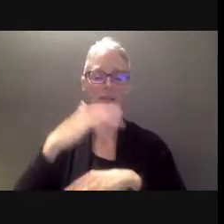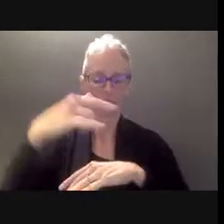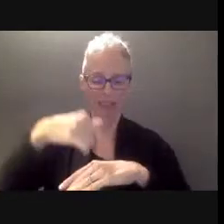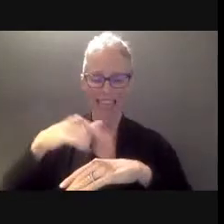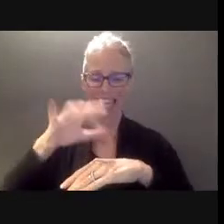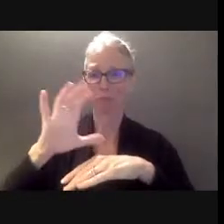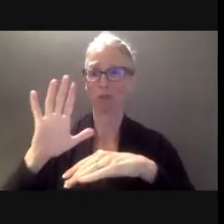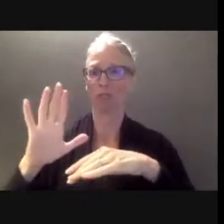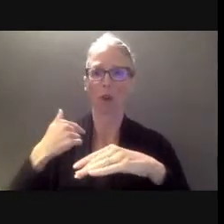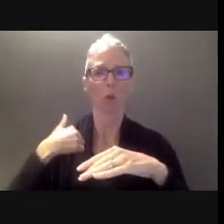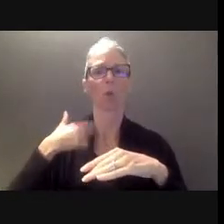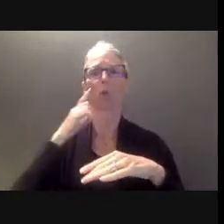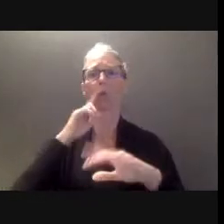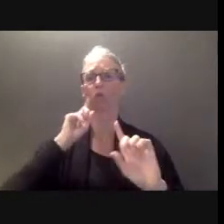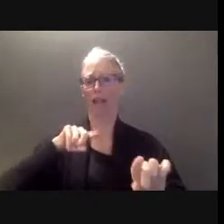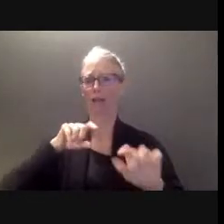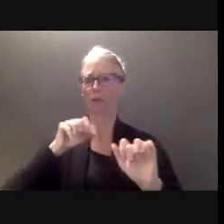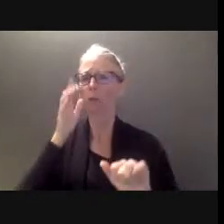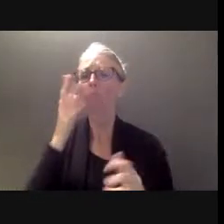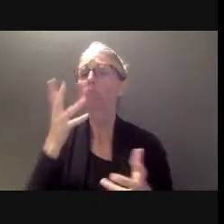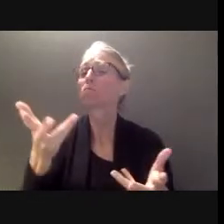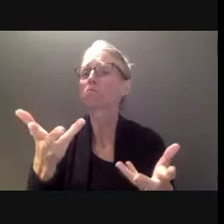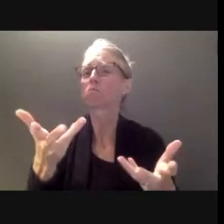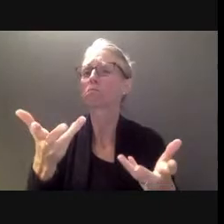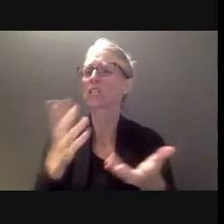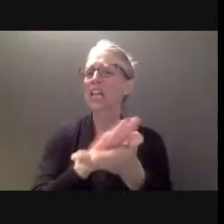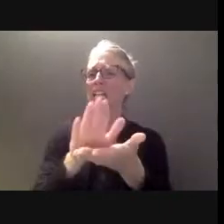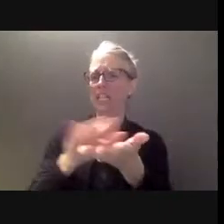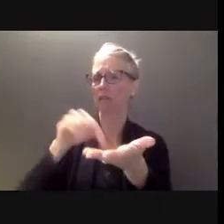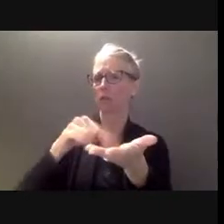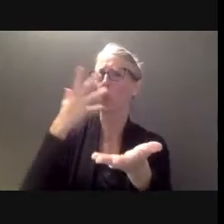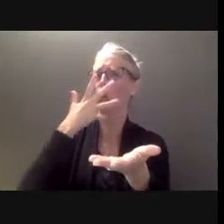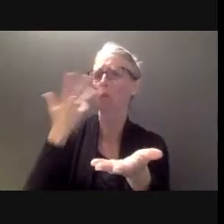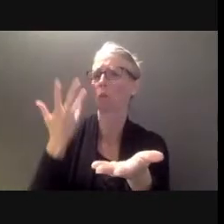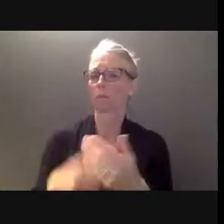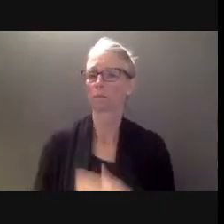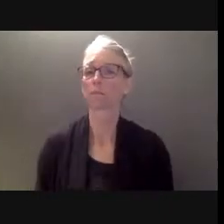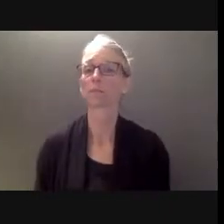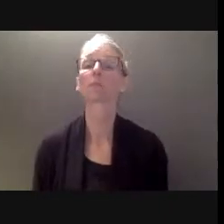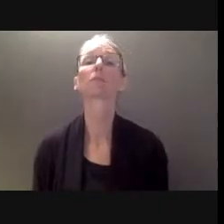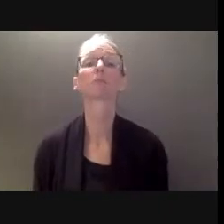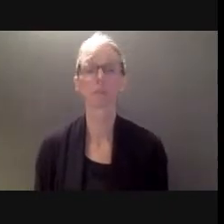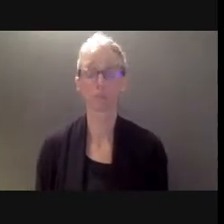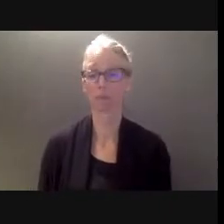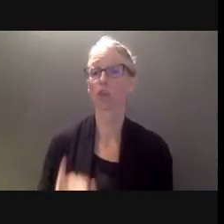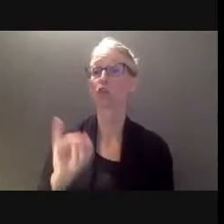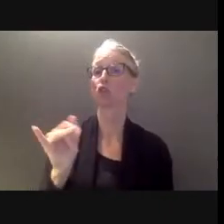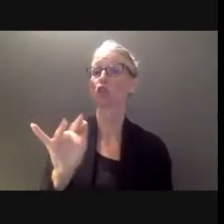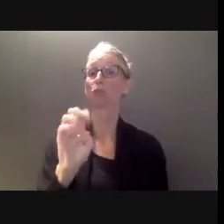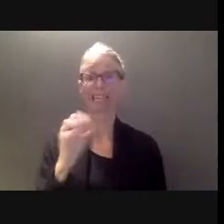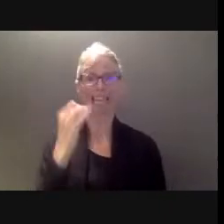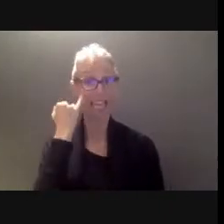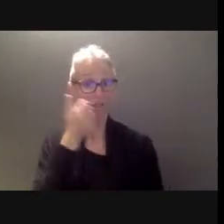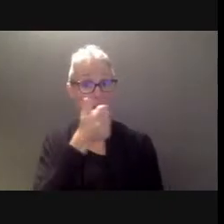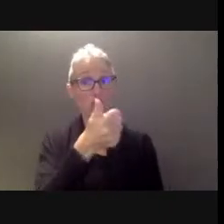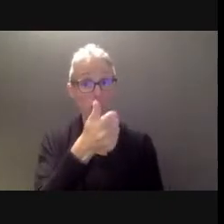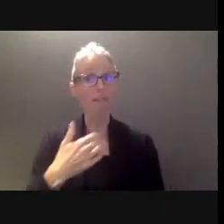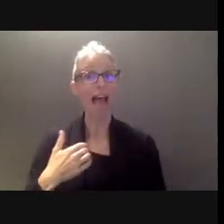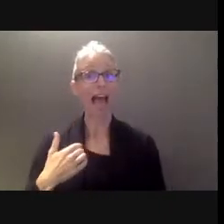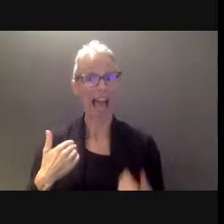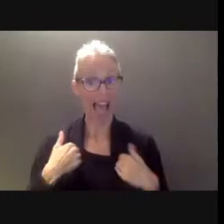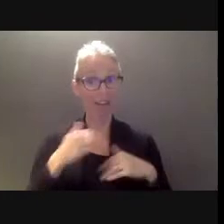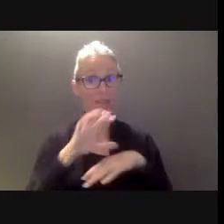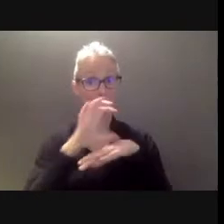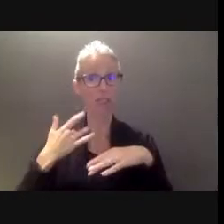factor for them. If that is the case for someone, you could reach out to the people at Montech and let them know